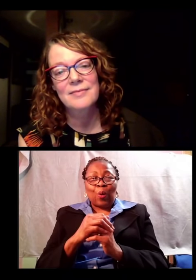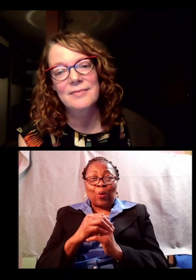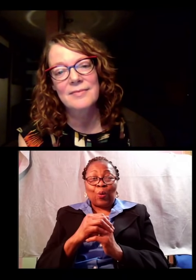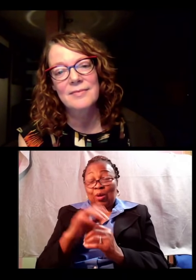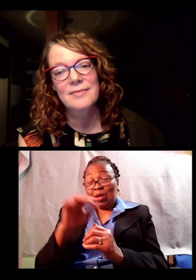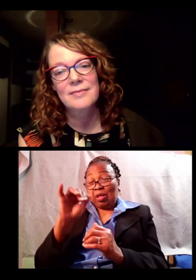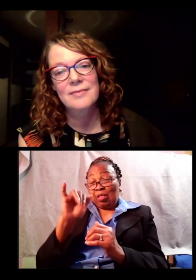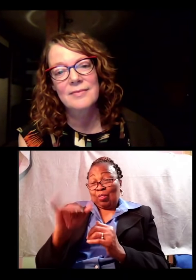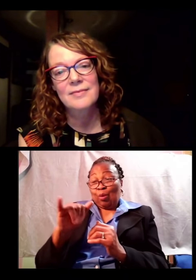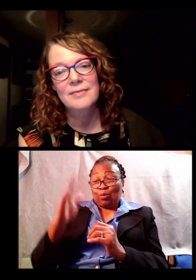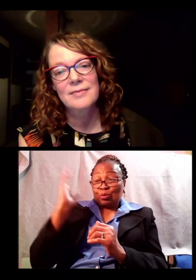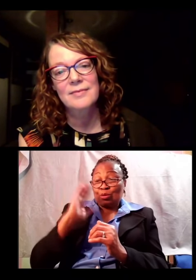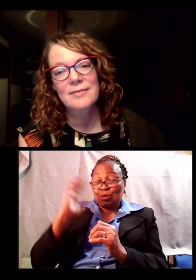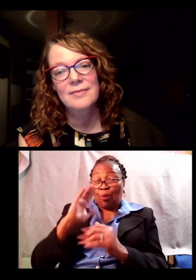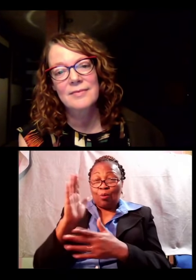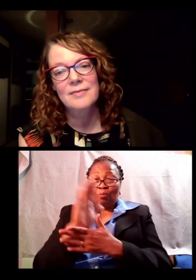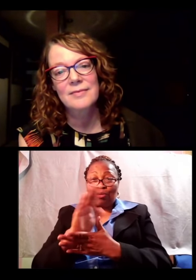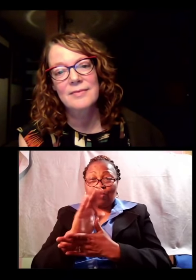werewolf movies,